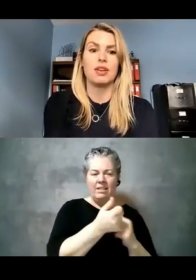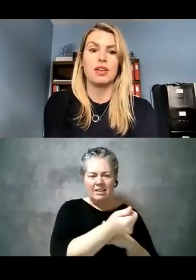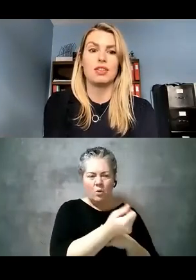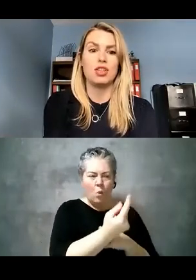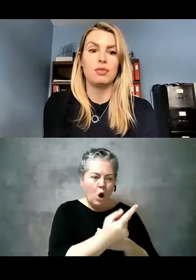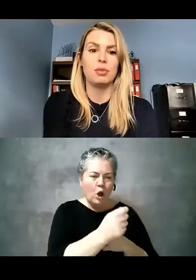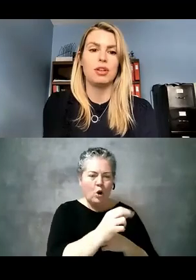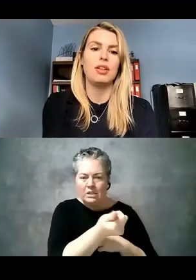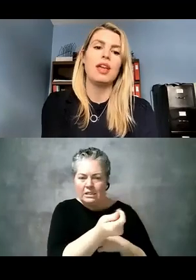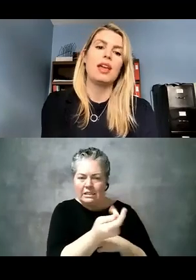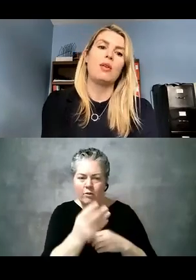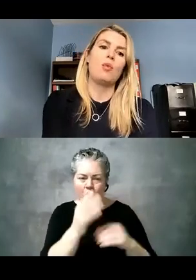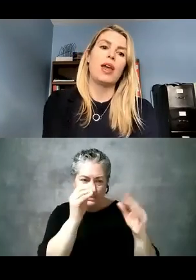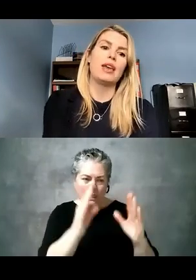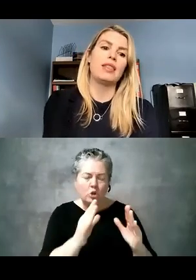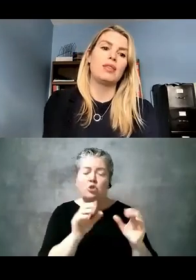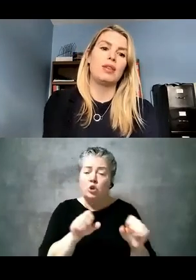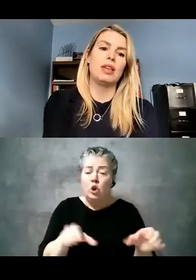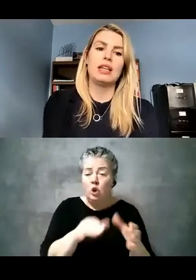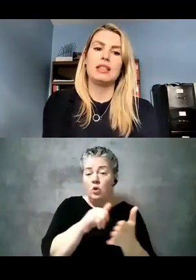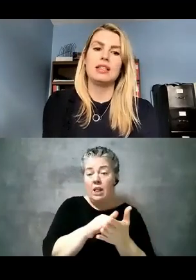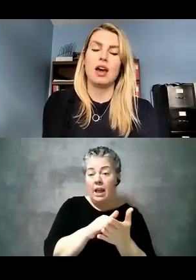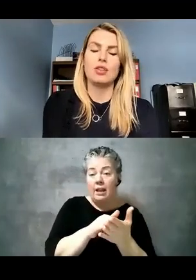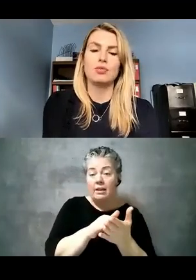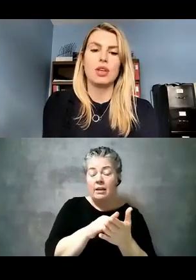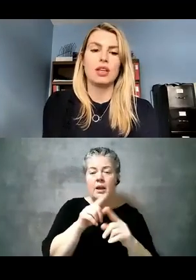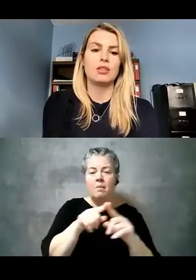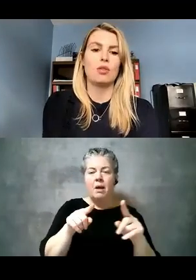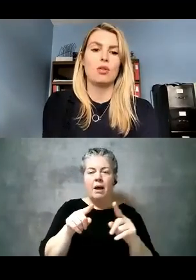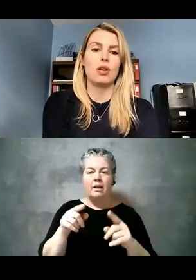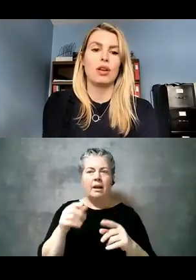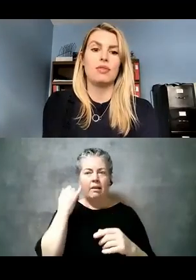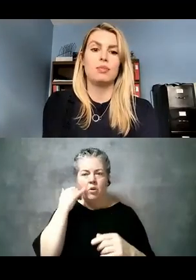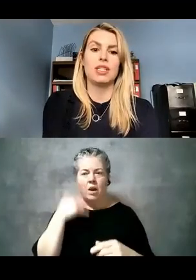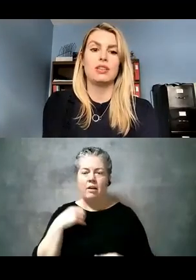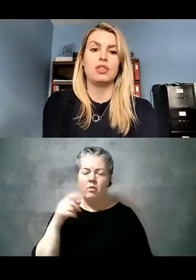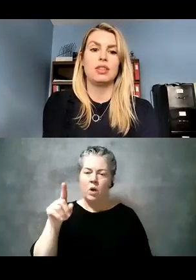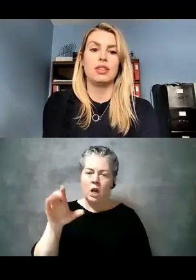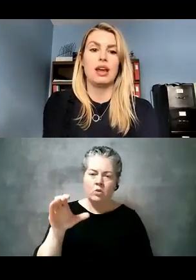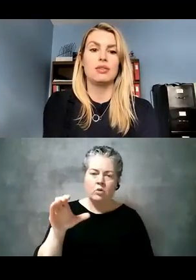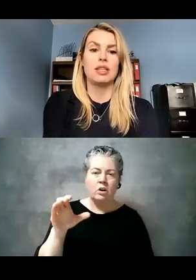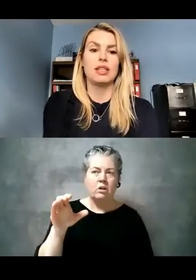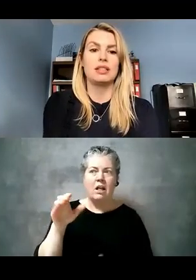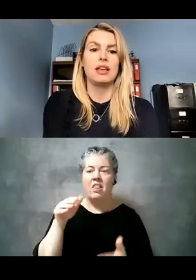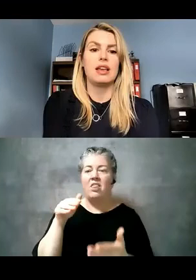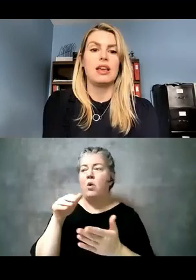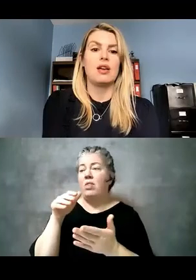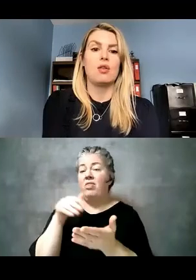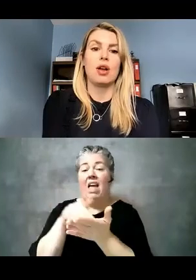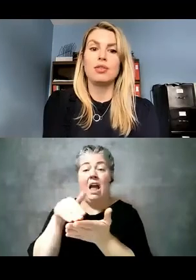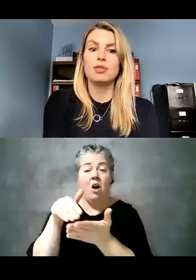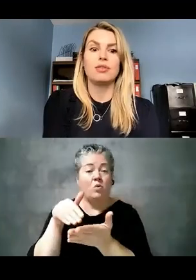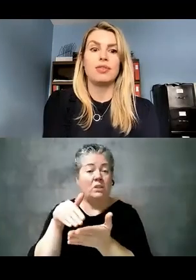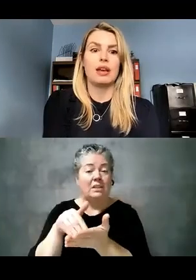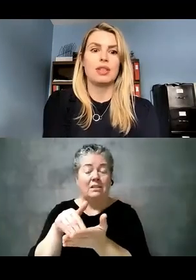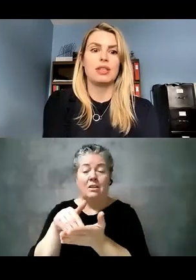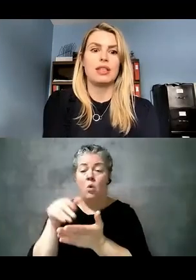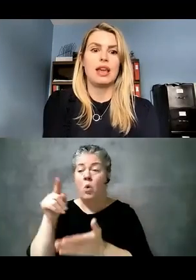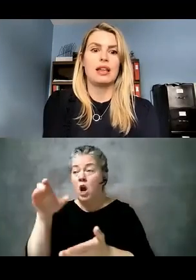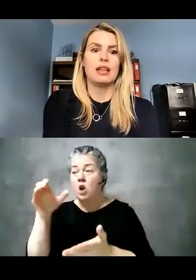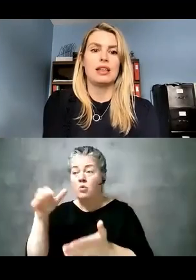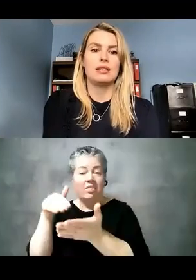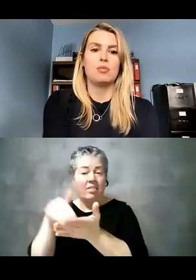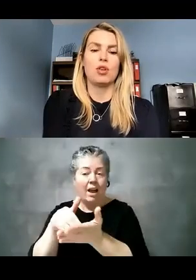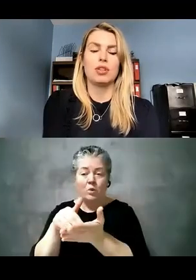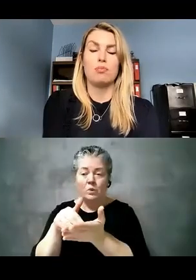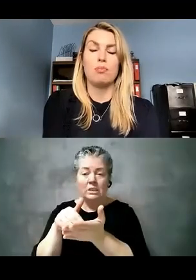that's very achievable. With getting into the hundreds or even potentially the thousands or hundreds of thousands,